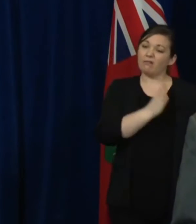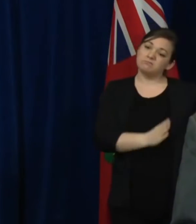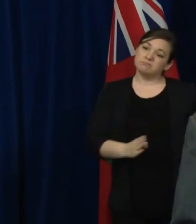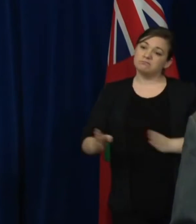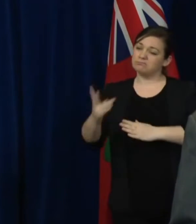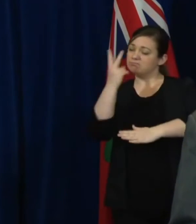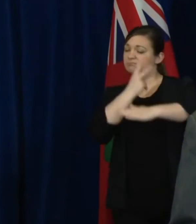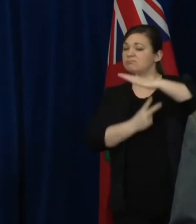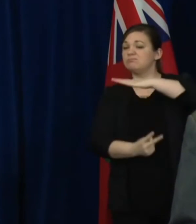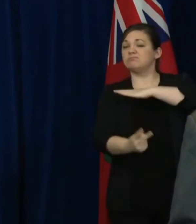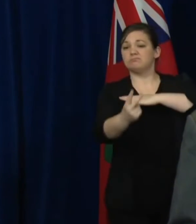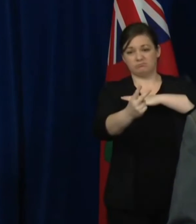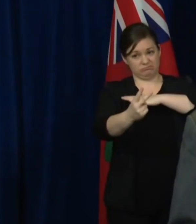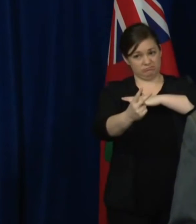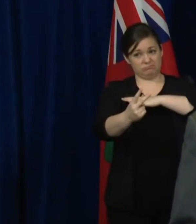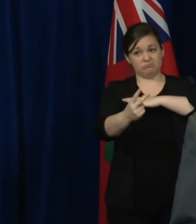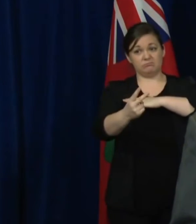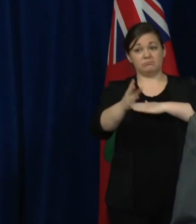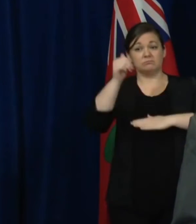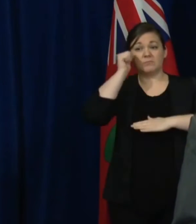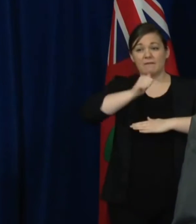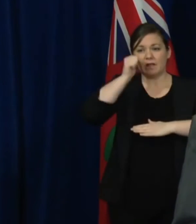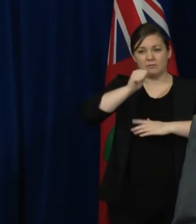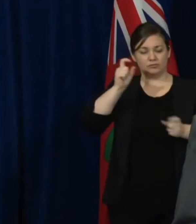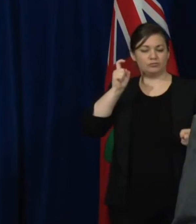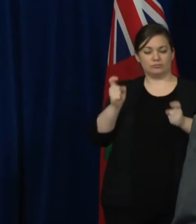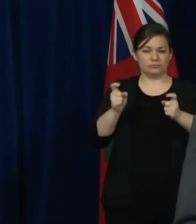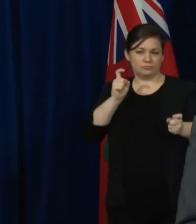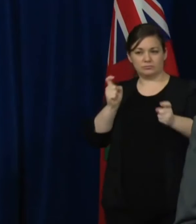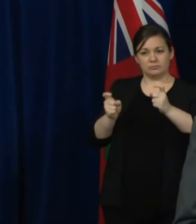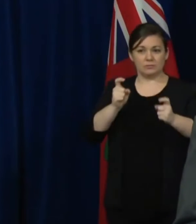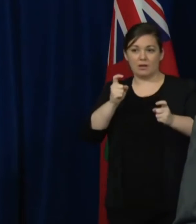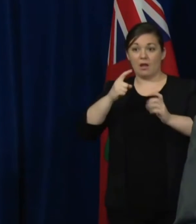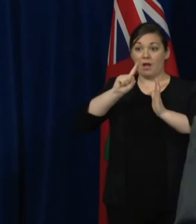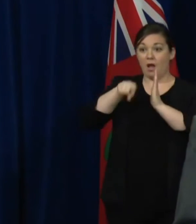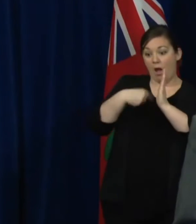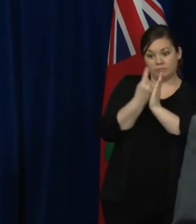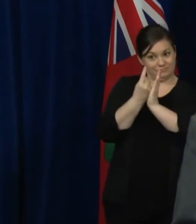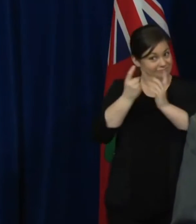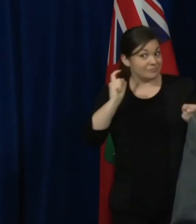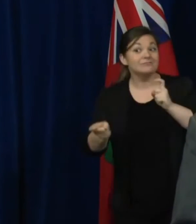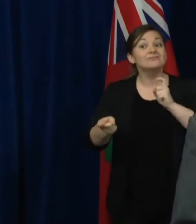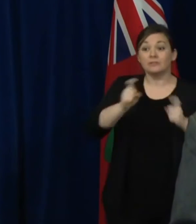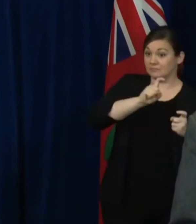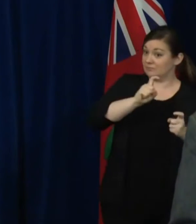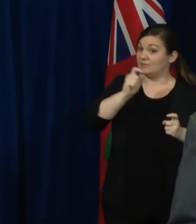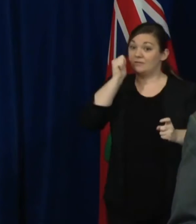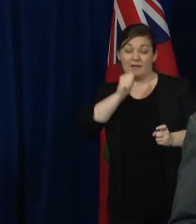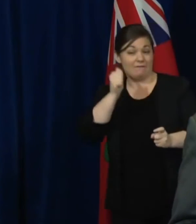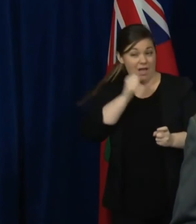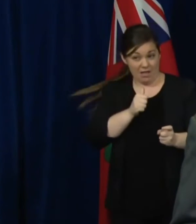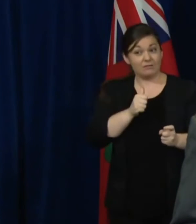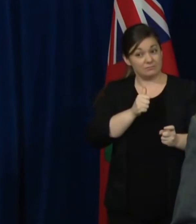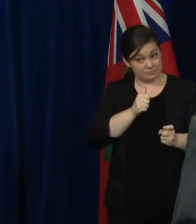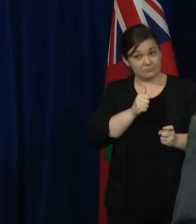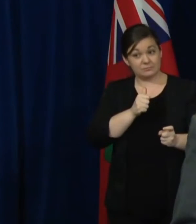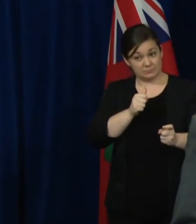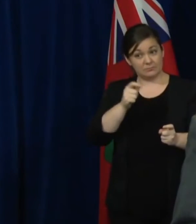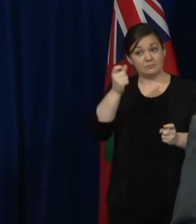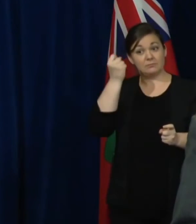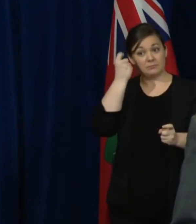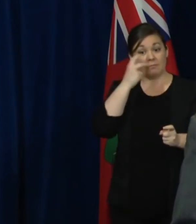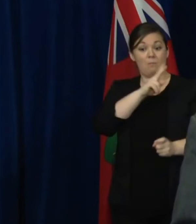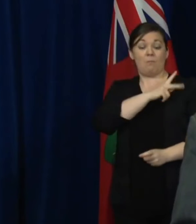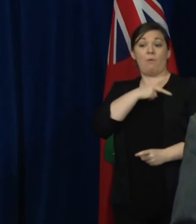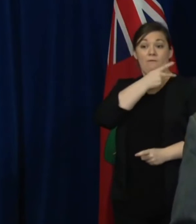changing hour to hour, day to day. What we've done, though, is made sure that the province has the financial firepower in terms of the reserves